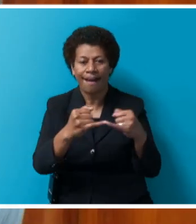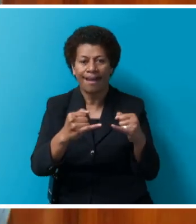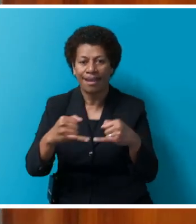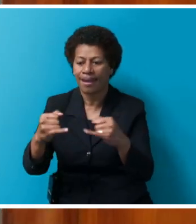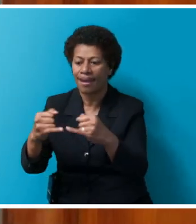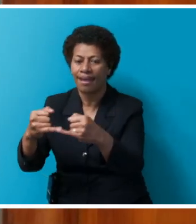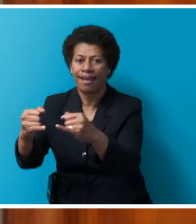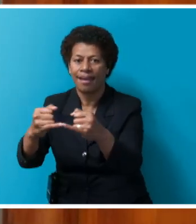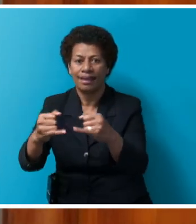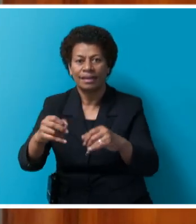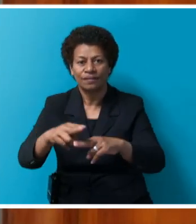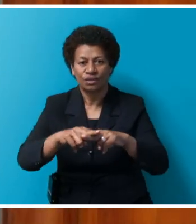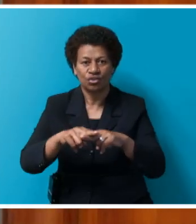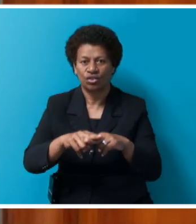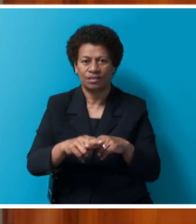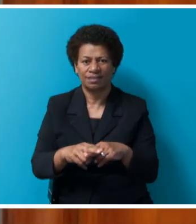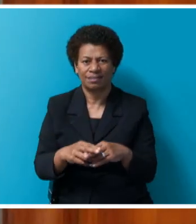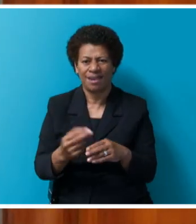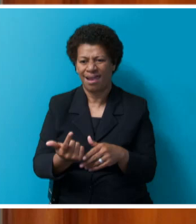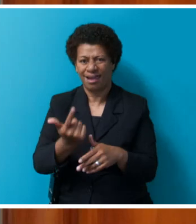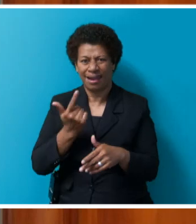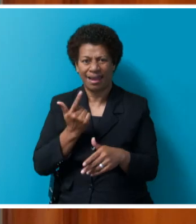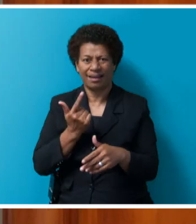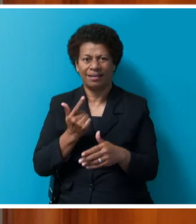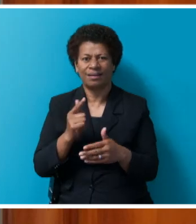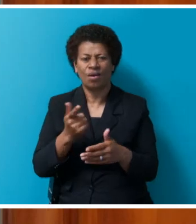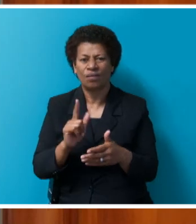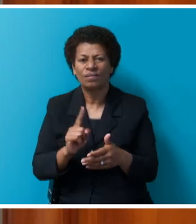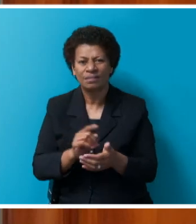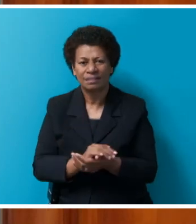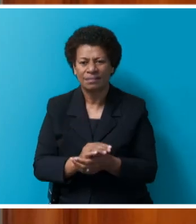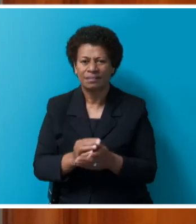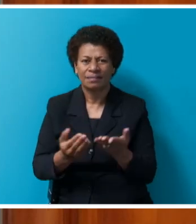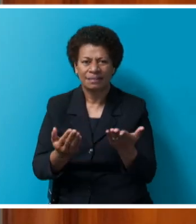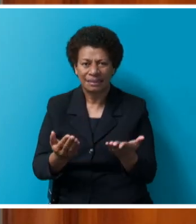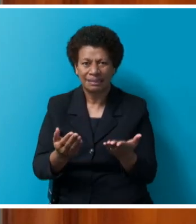Fiji. The lack of equitable investment has left our coastal communities